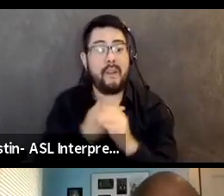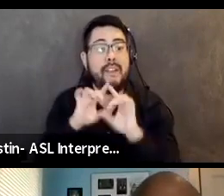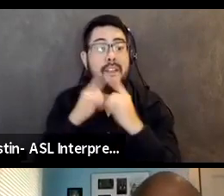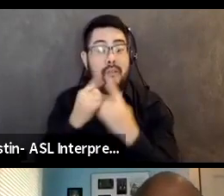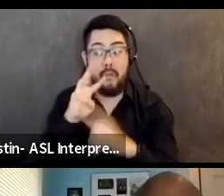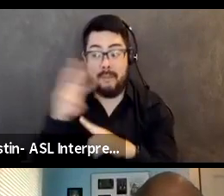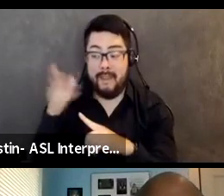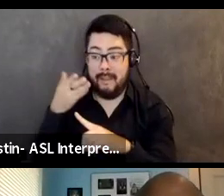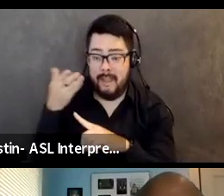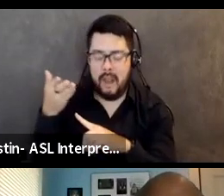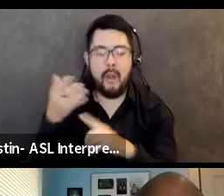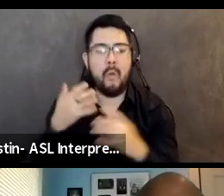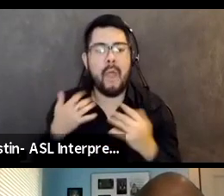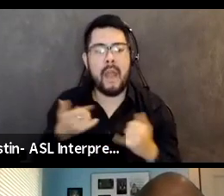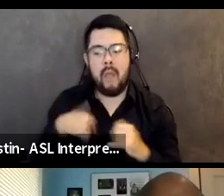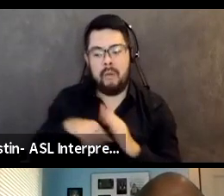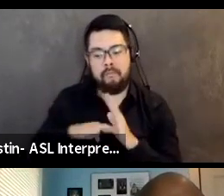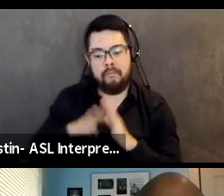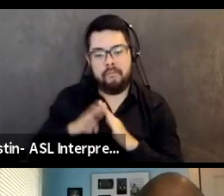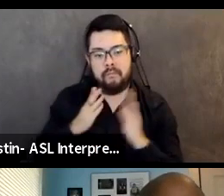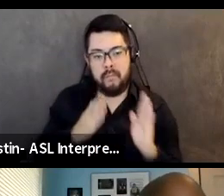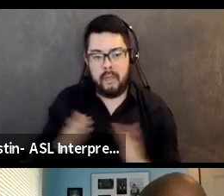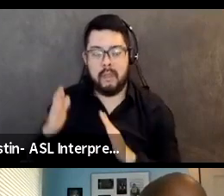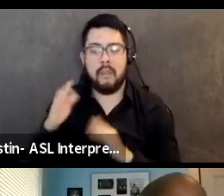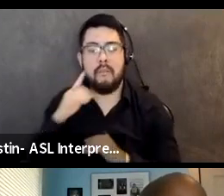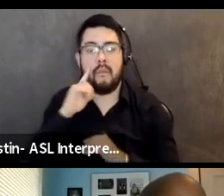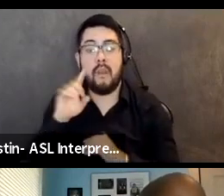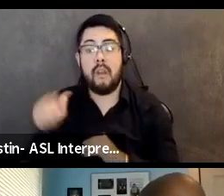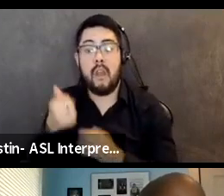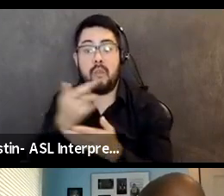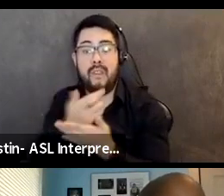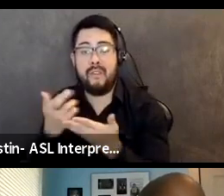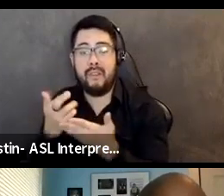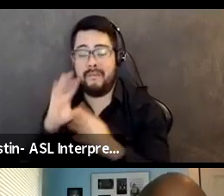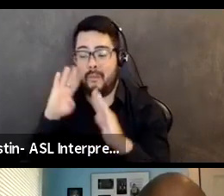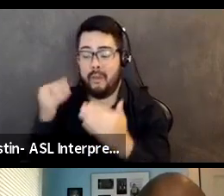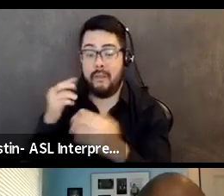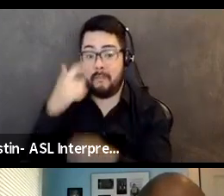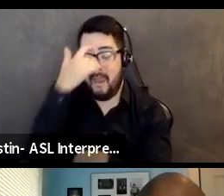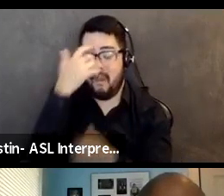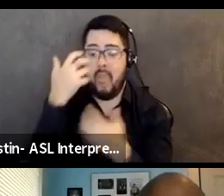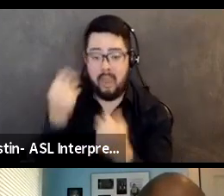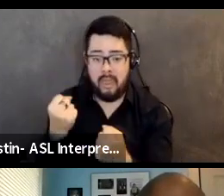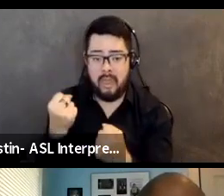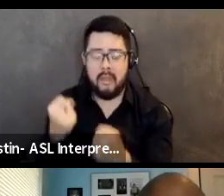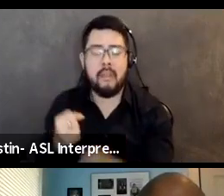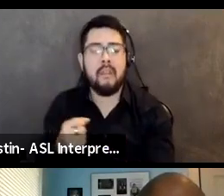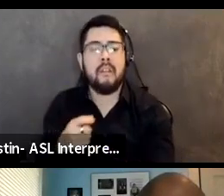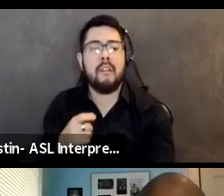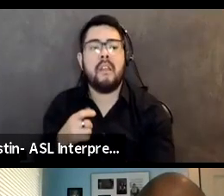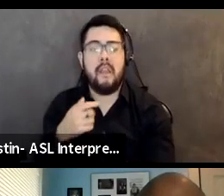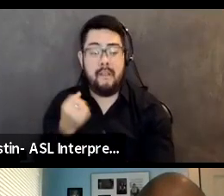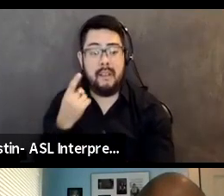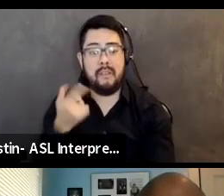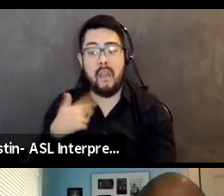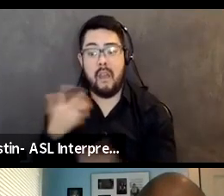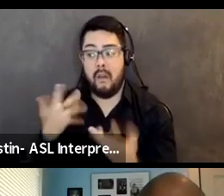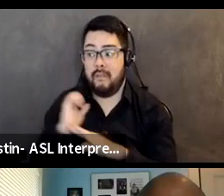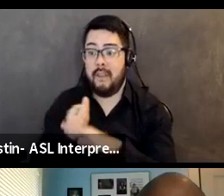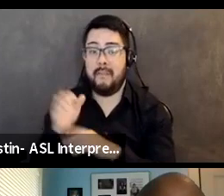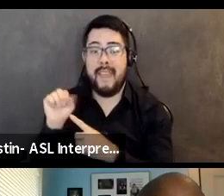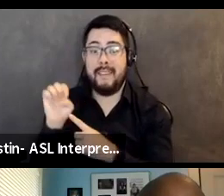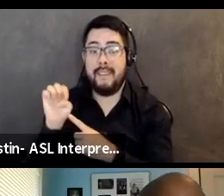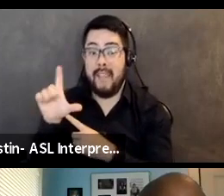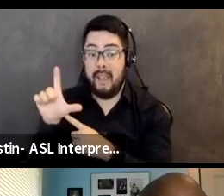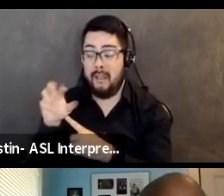currently curating another resource specific around mental health that we've made available to schools it is on our sel website which is open